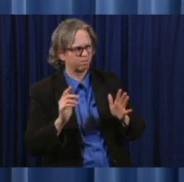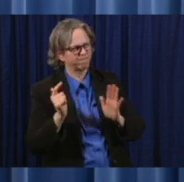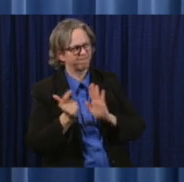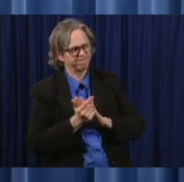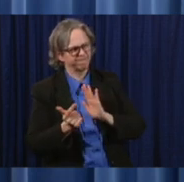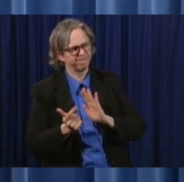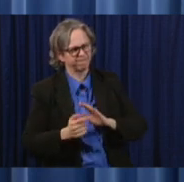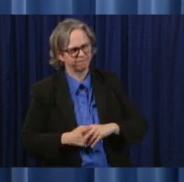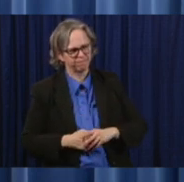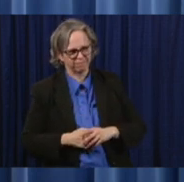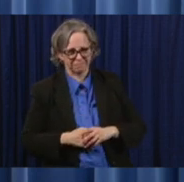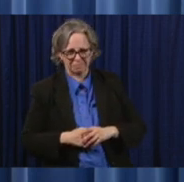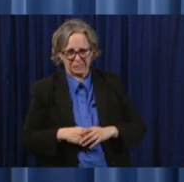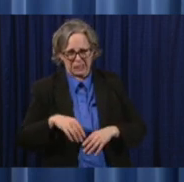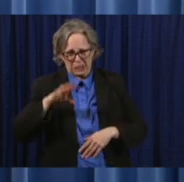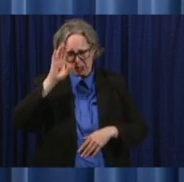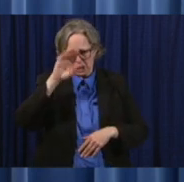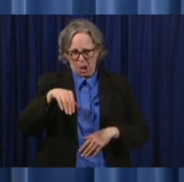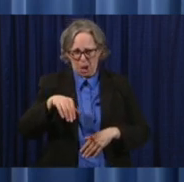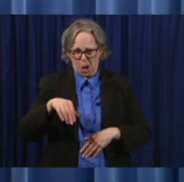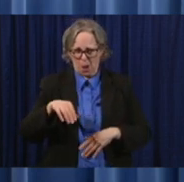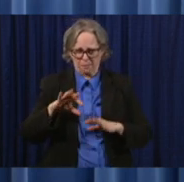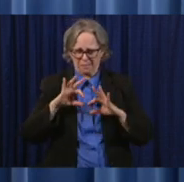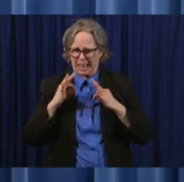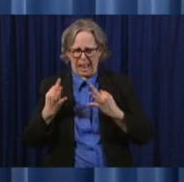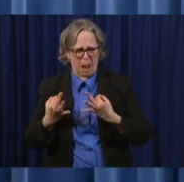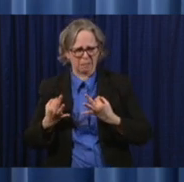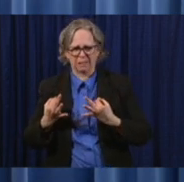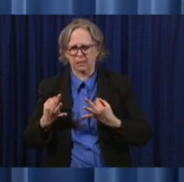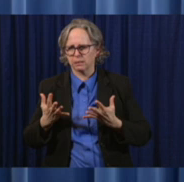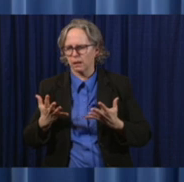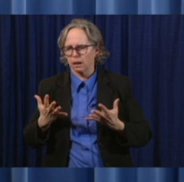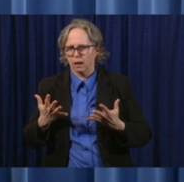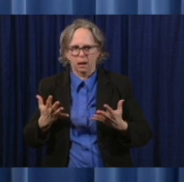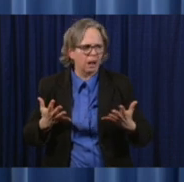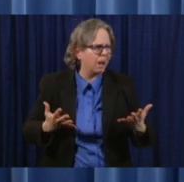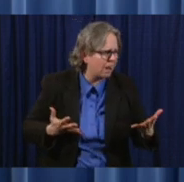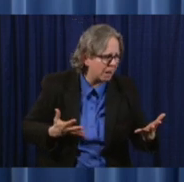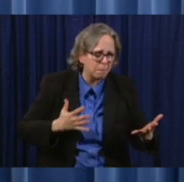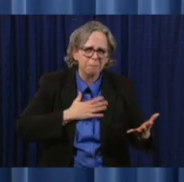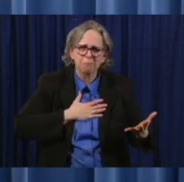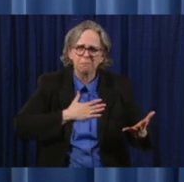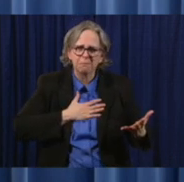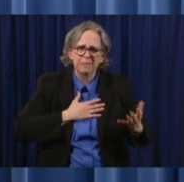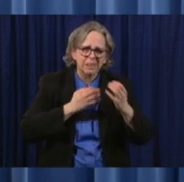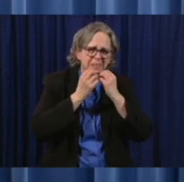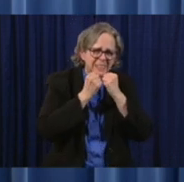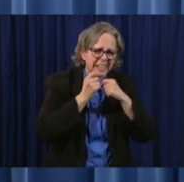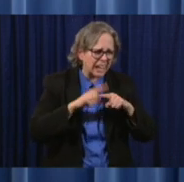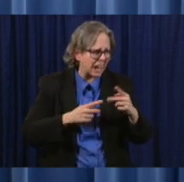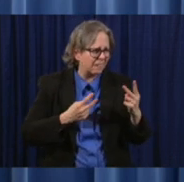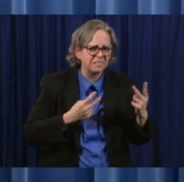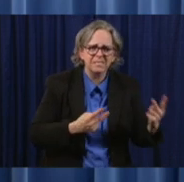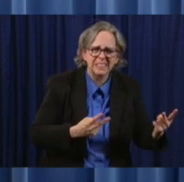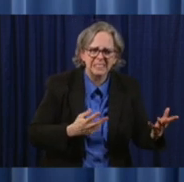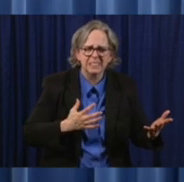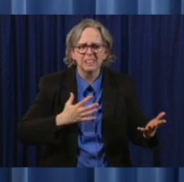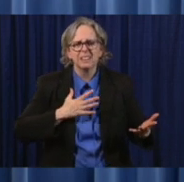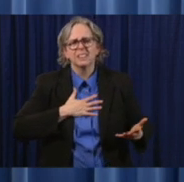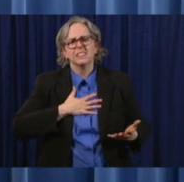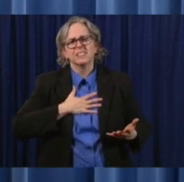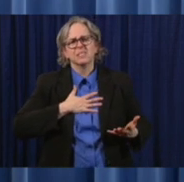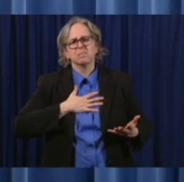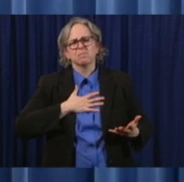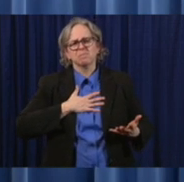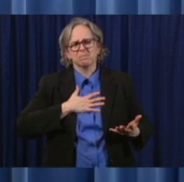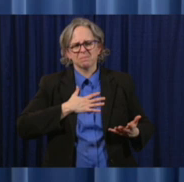I know for families, just very, very, very difficult. Some families had situations where,